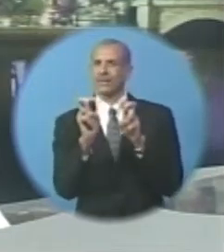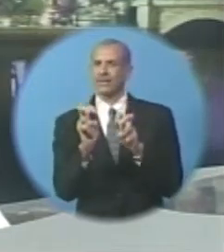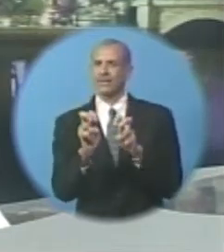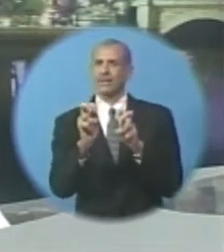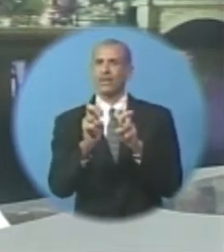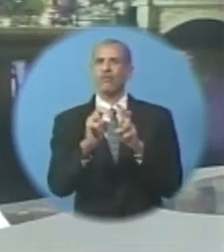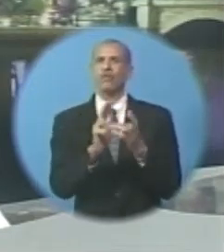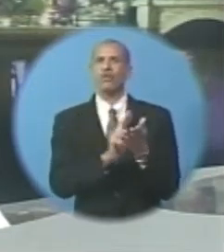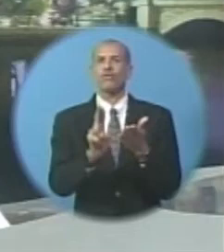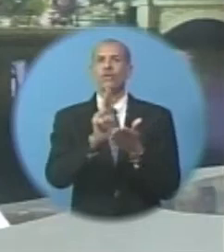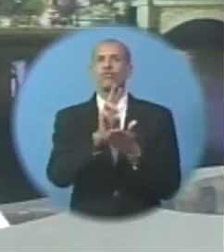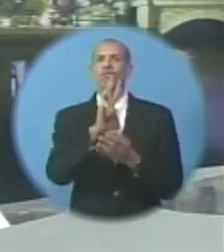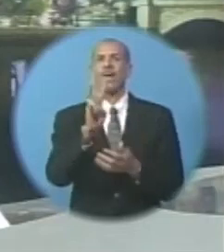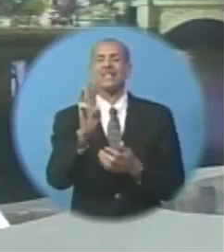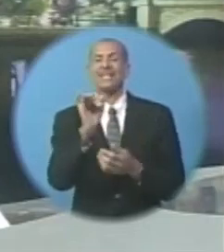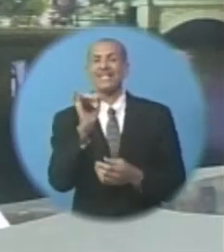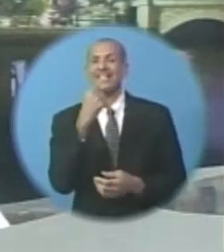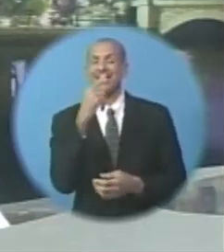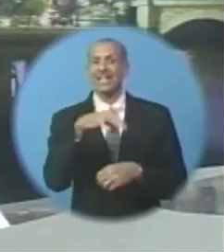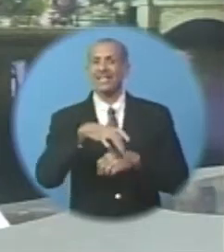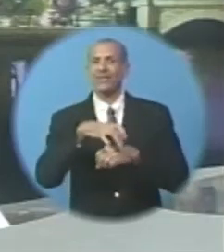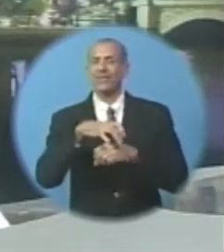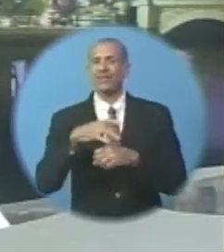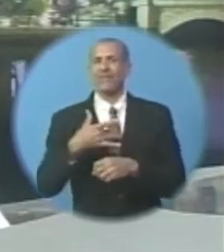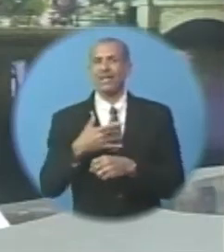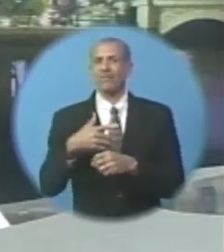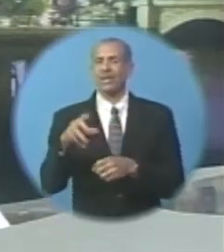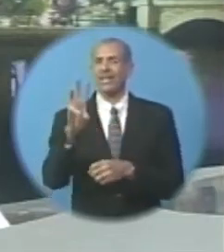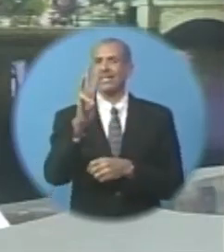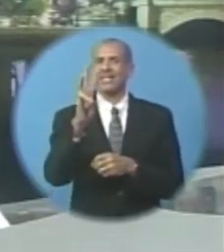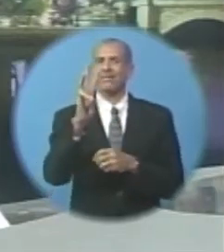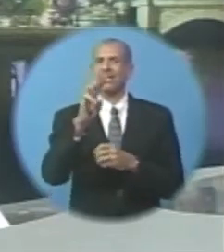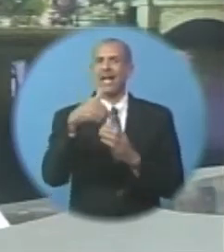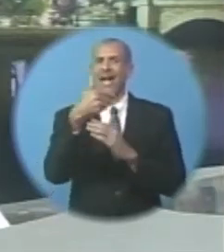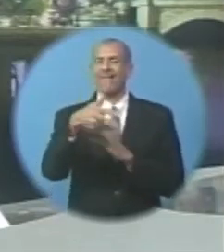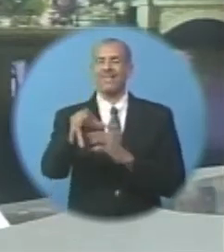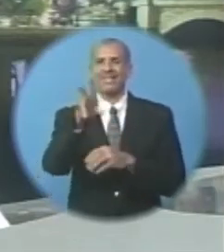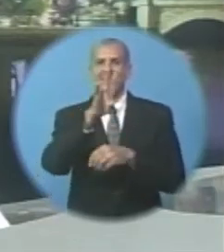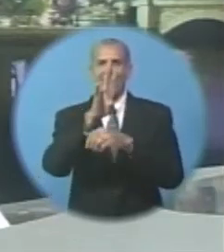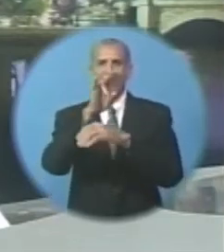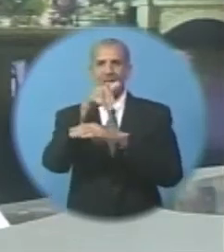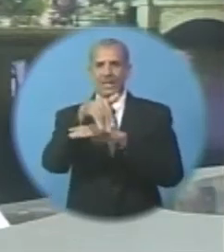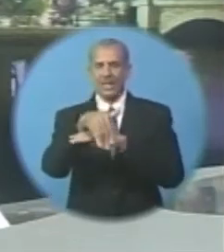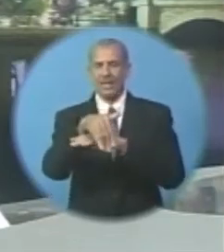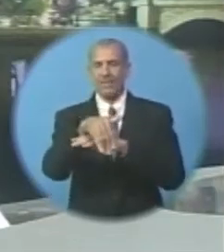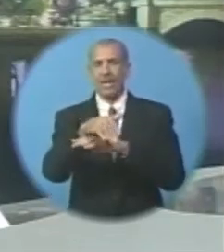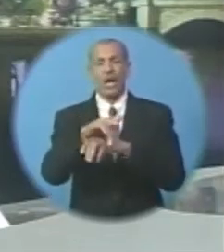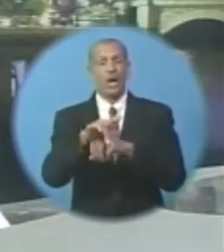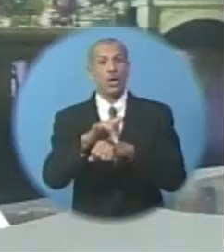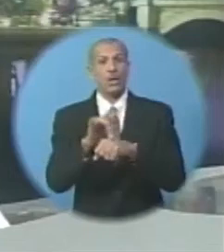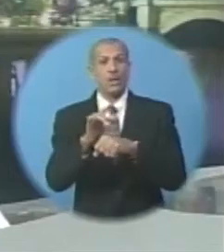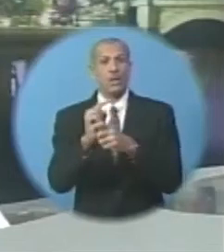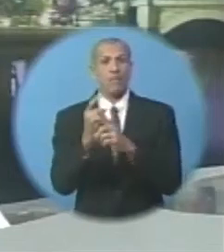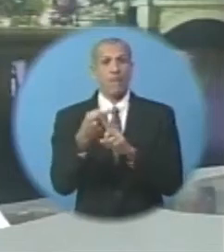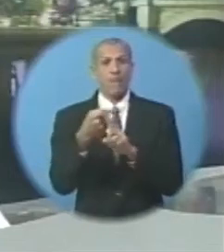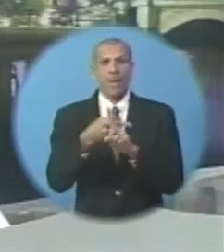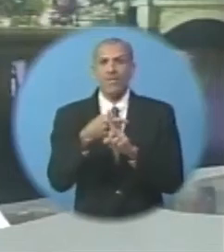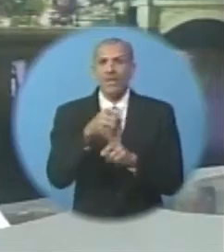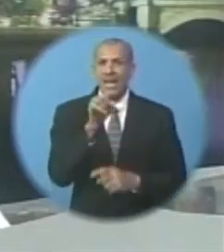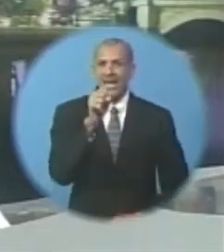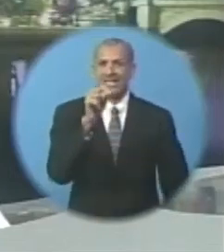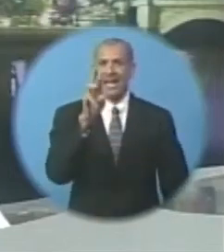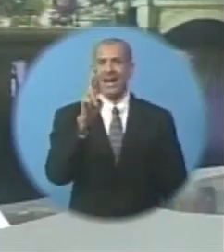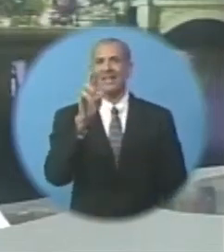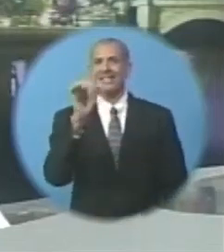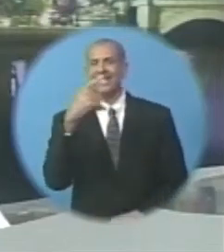University of the West Indies said the quake was felt around 6 minutes after 7 in the evening. Earlier this month, the SRC reported